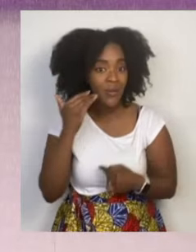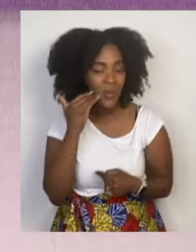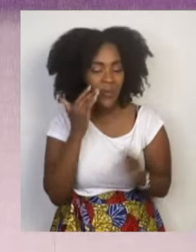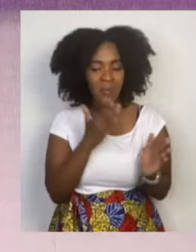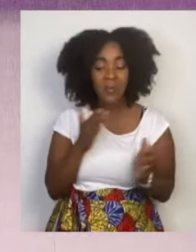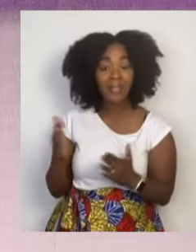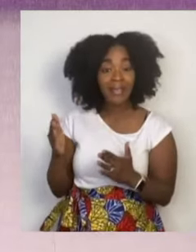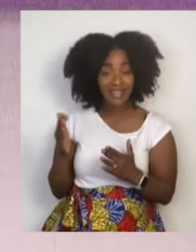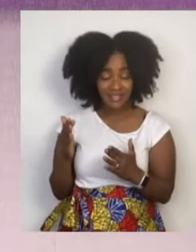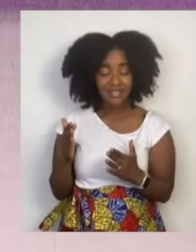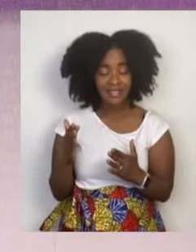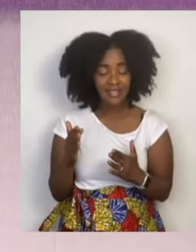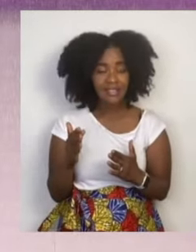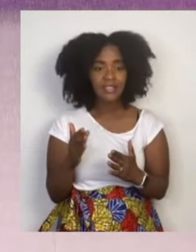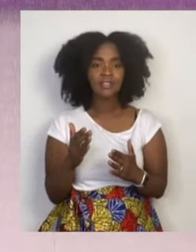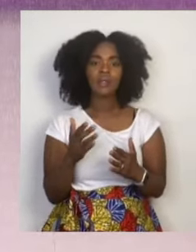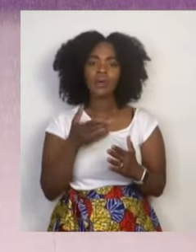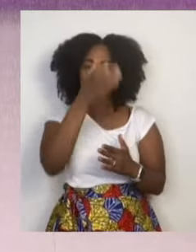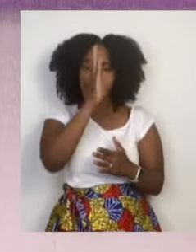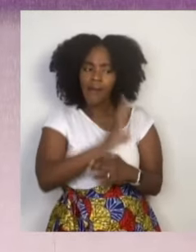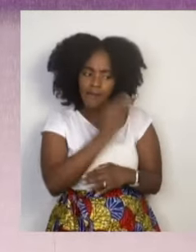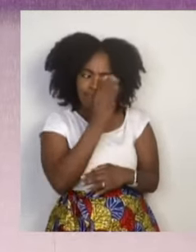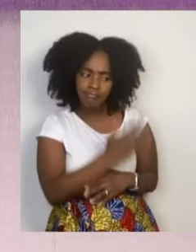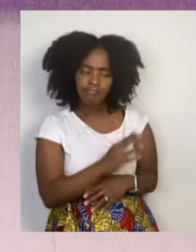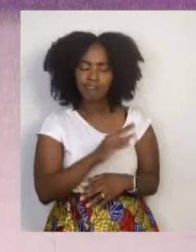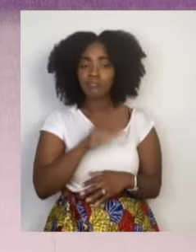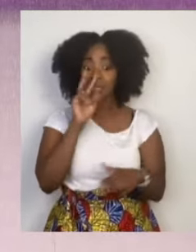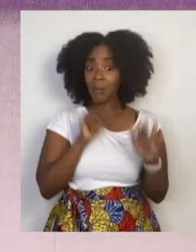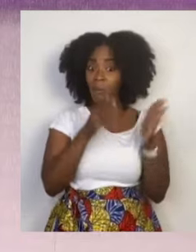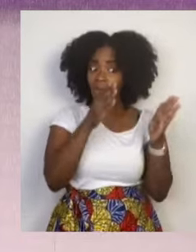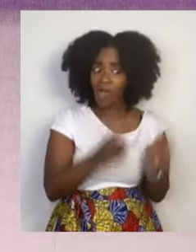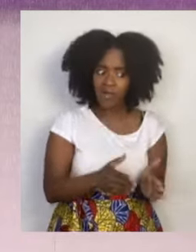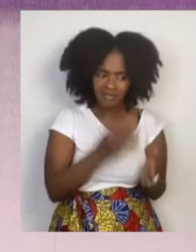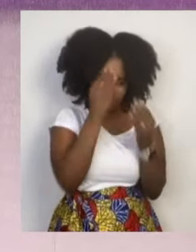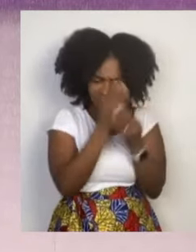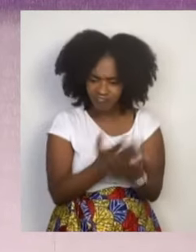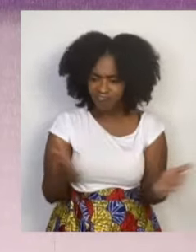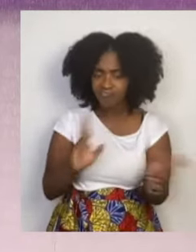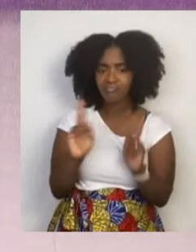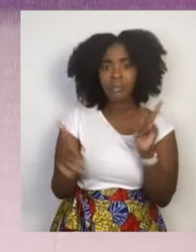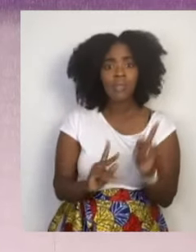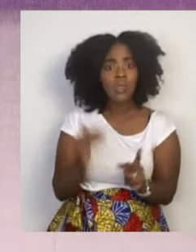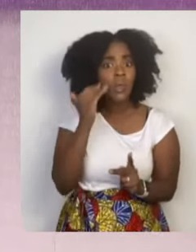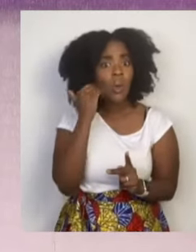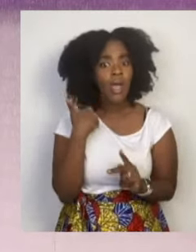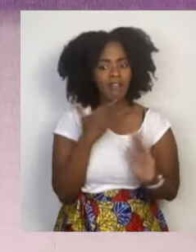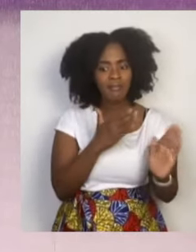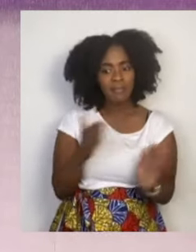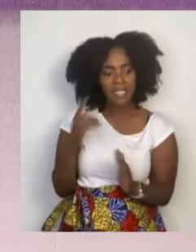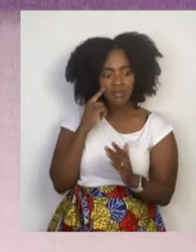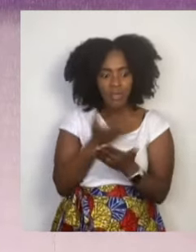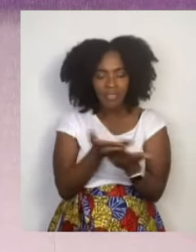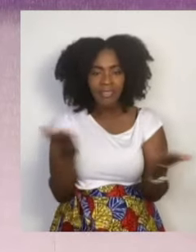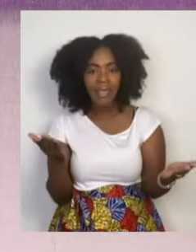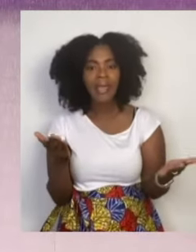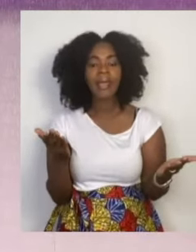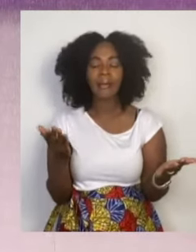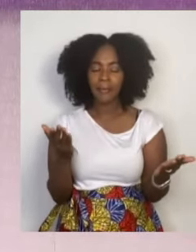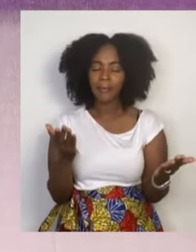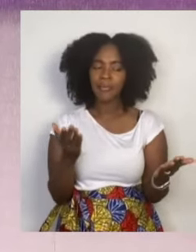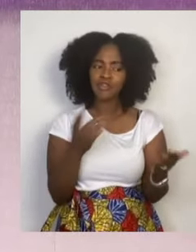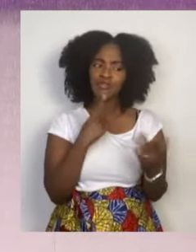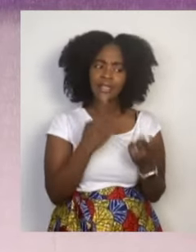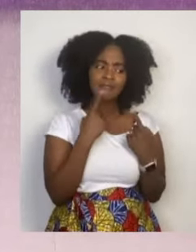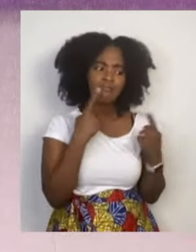got plans for them, plans to prosper them, not to harm them, plans to give them hope, plans to